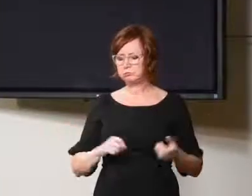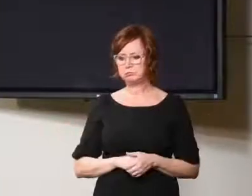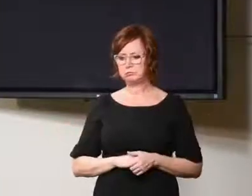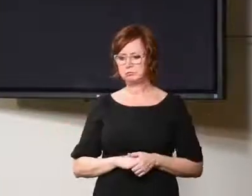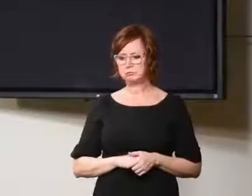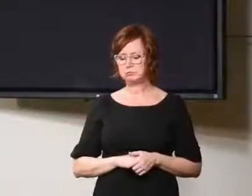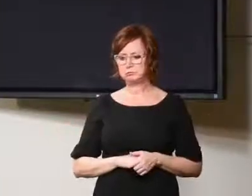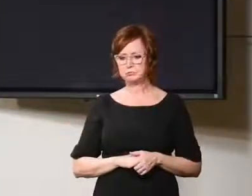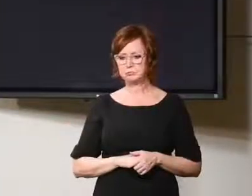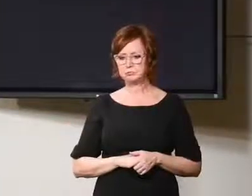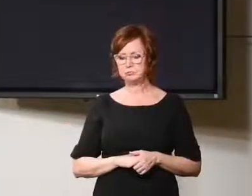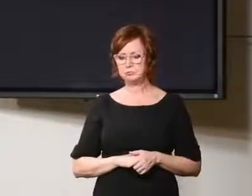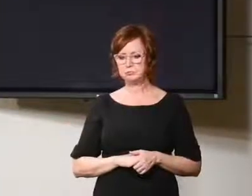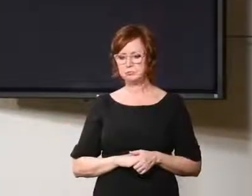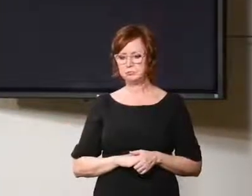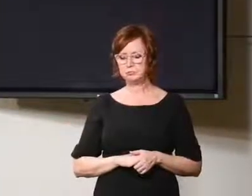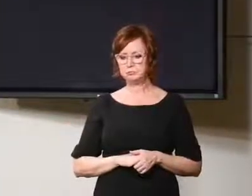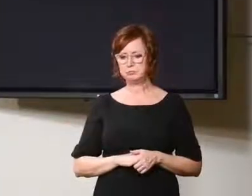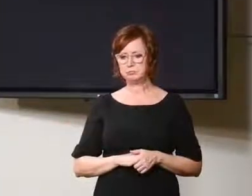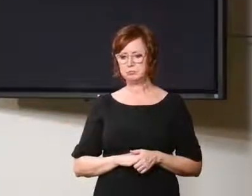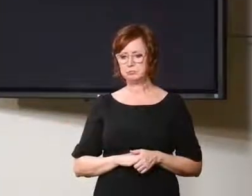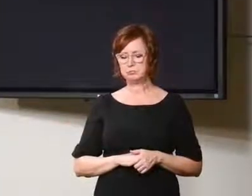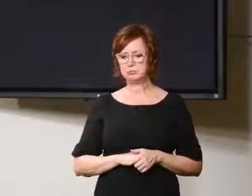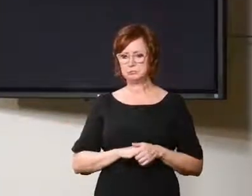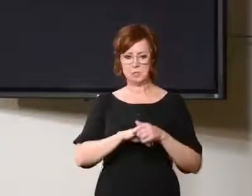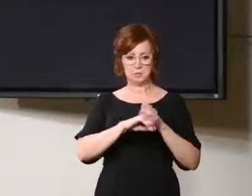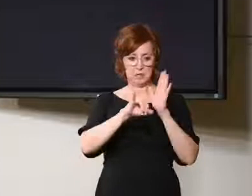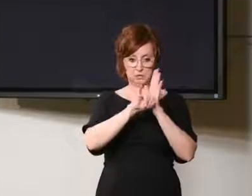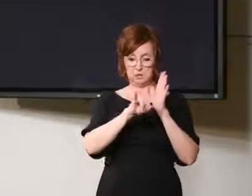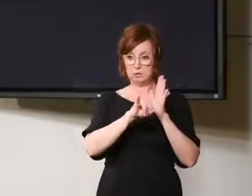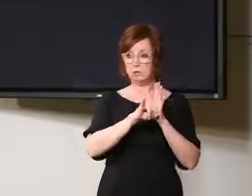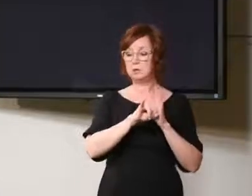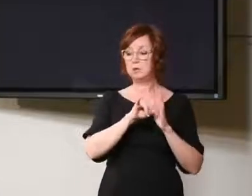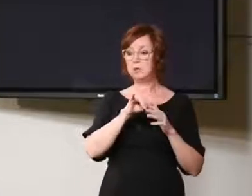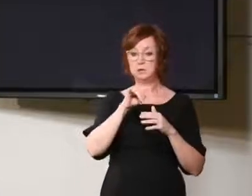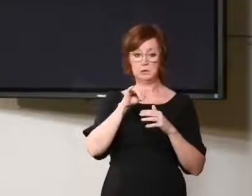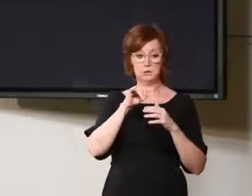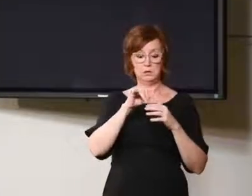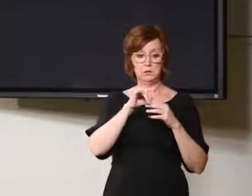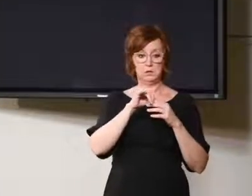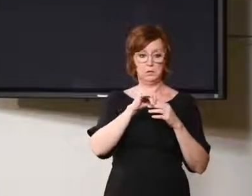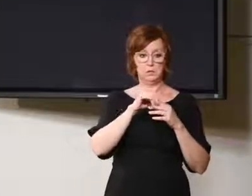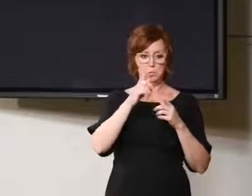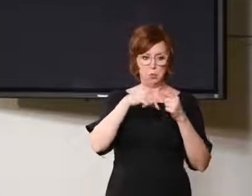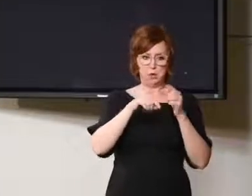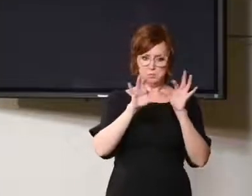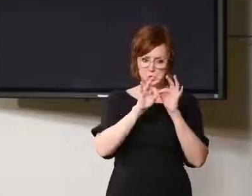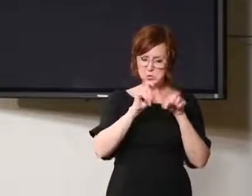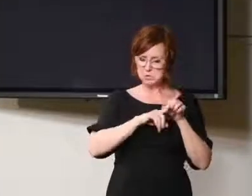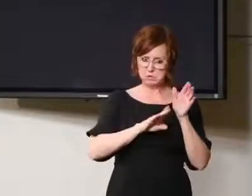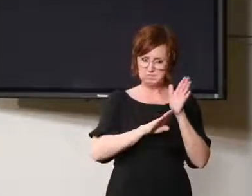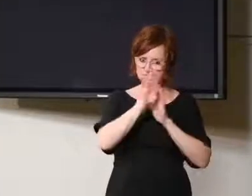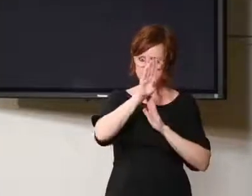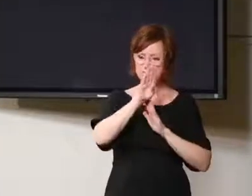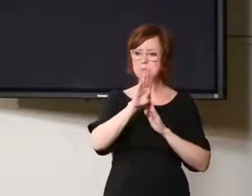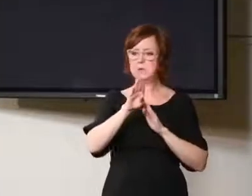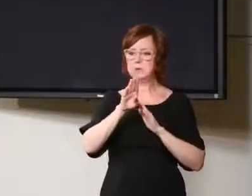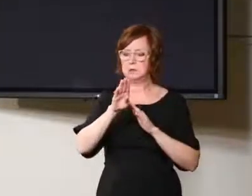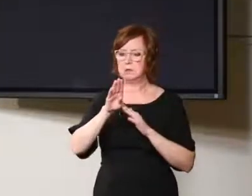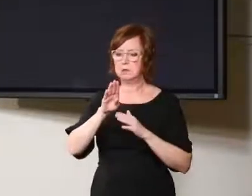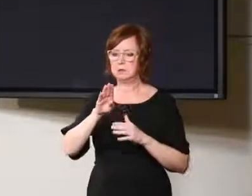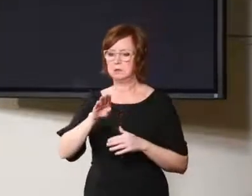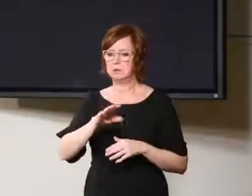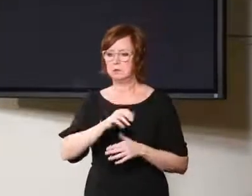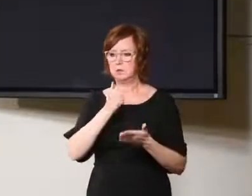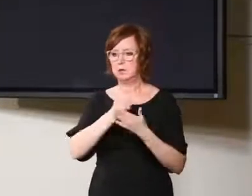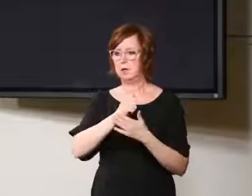when those peaks, where they are, when they are, in an effort to ensure that we have the equipment that we need in the right places that we need across the nation.